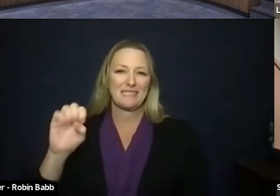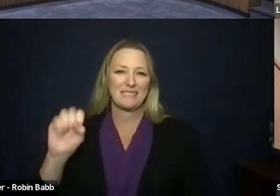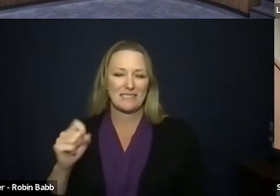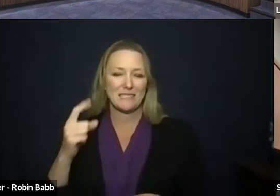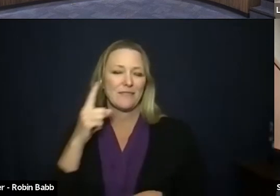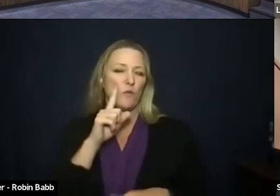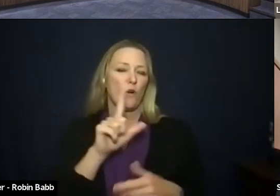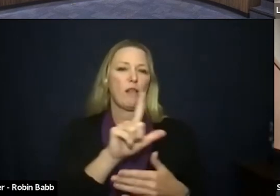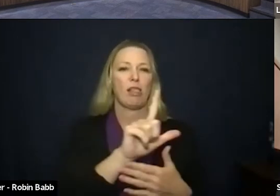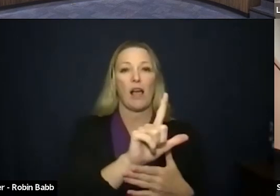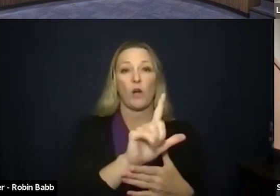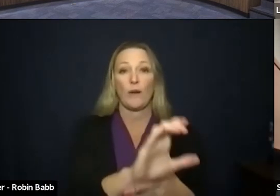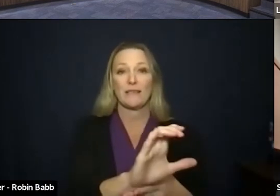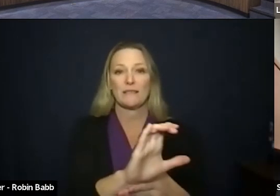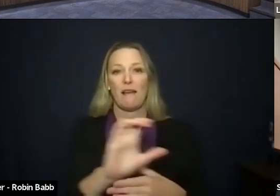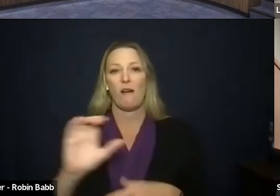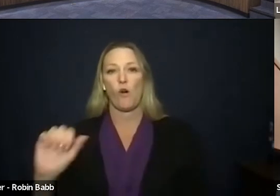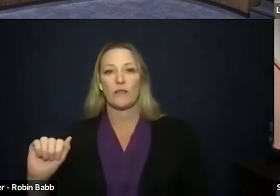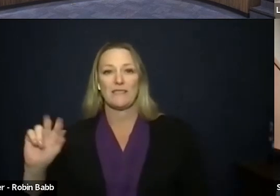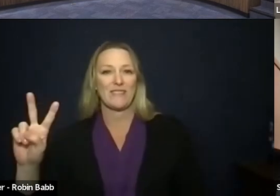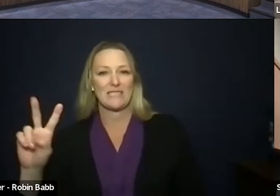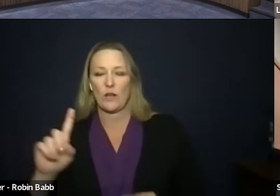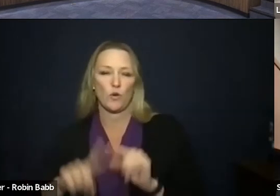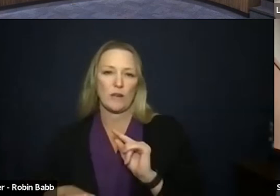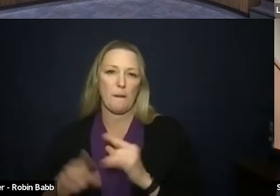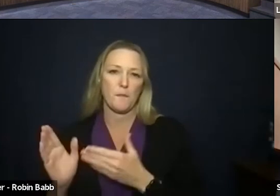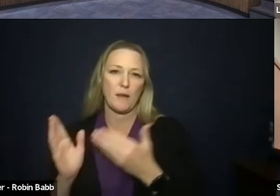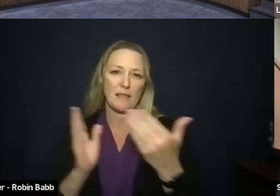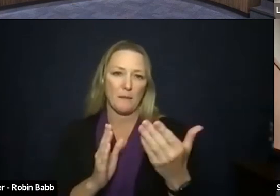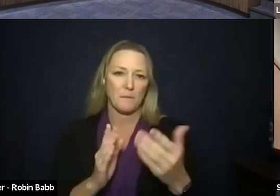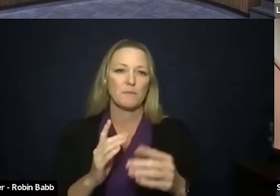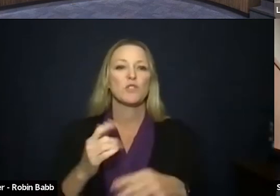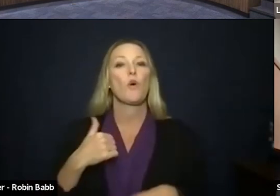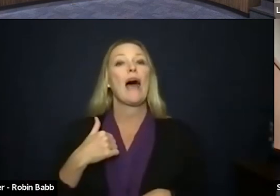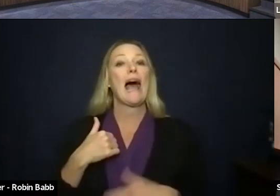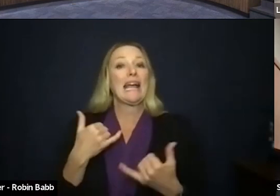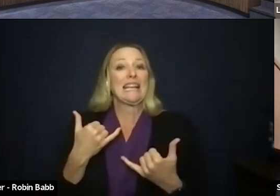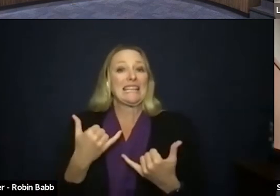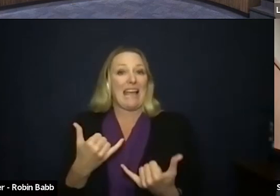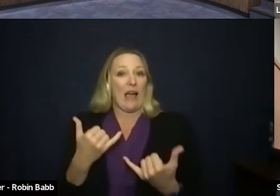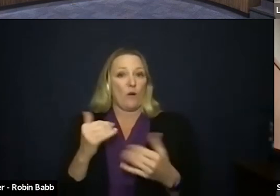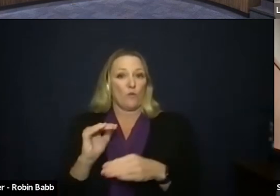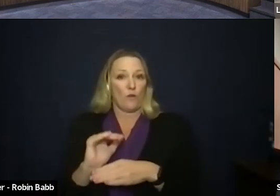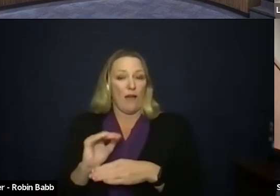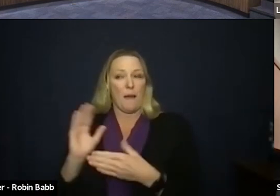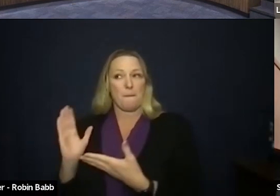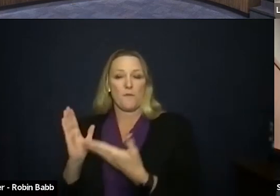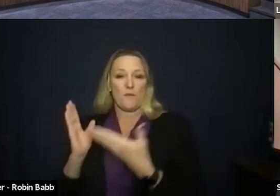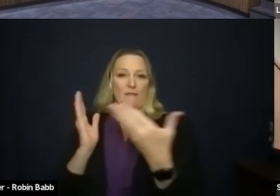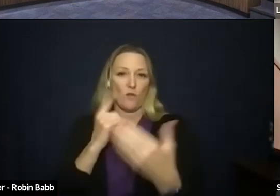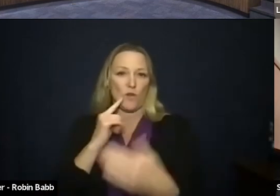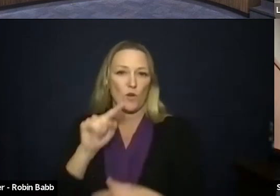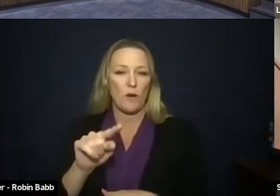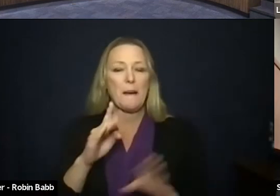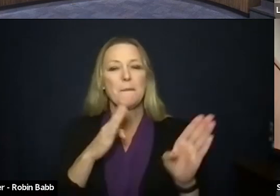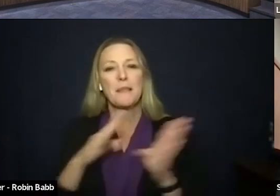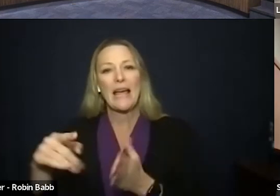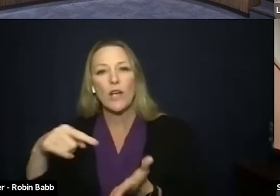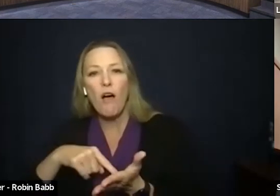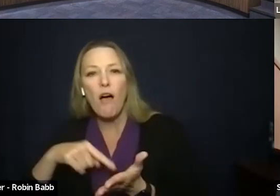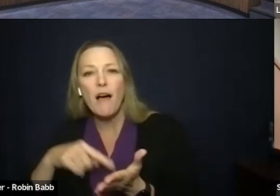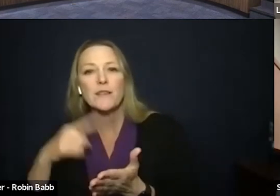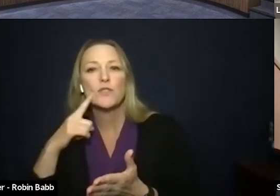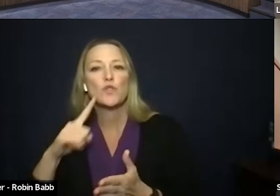and for alta vista on behalf of principal amaral i am bringing them before you tonight their planned expenditures to improve student